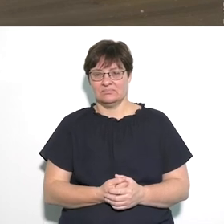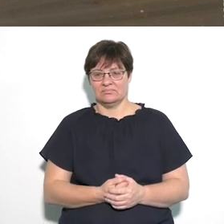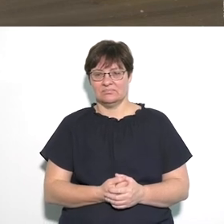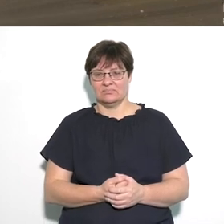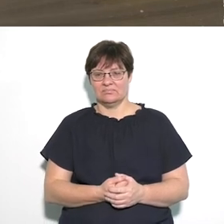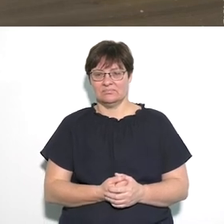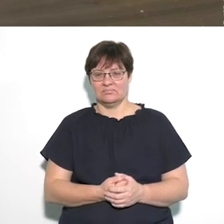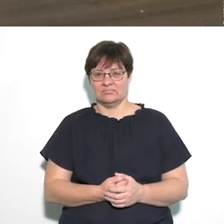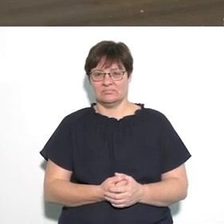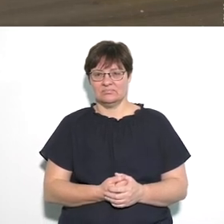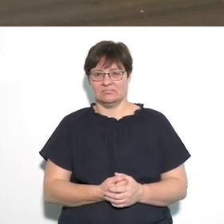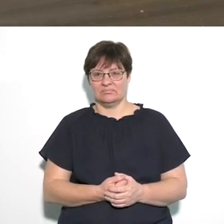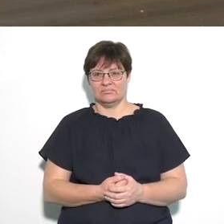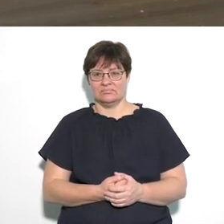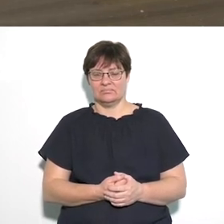to hold it steady.